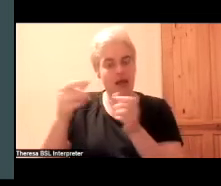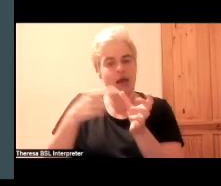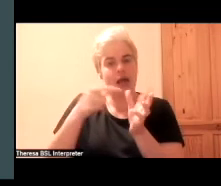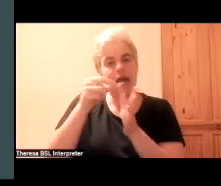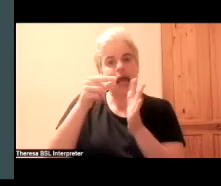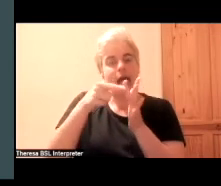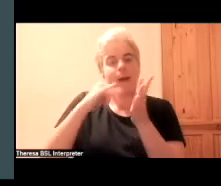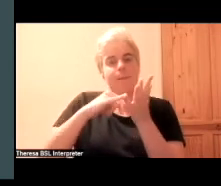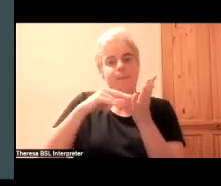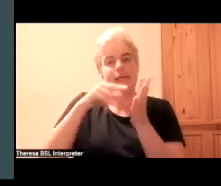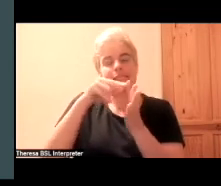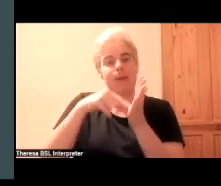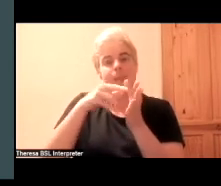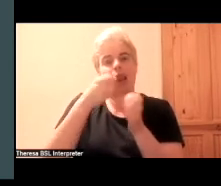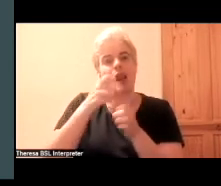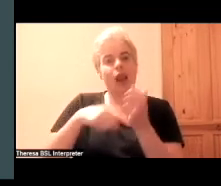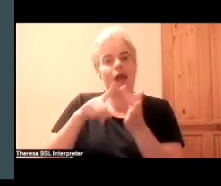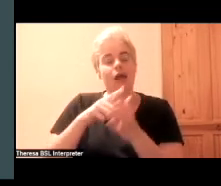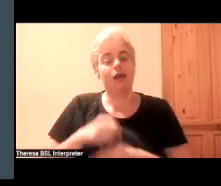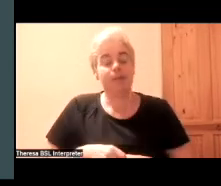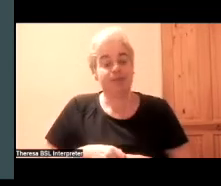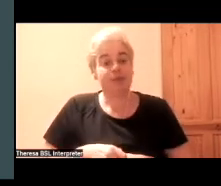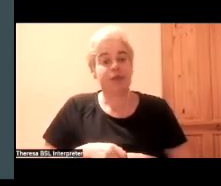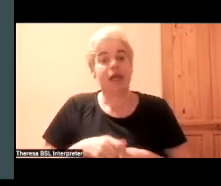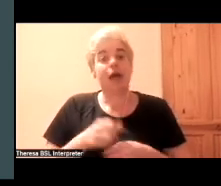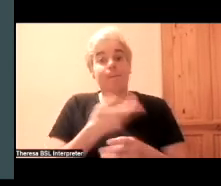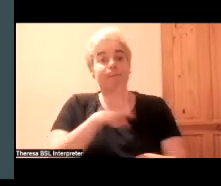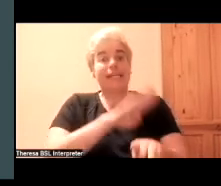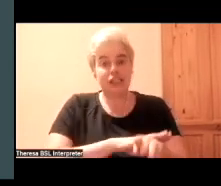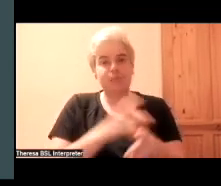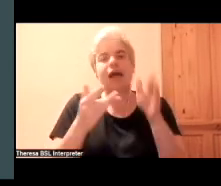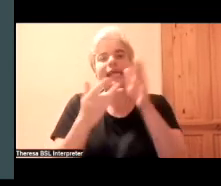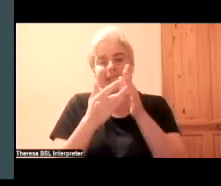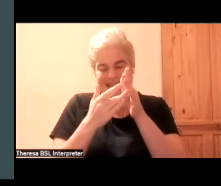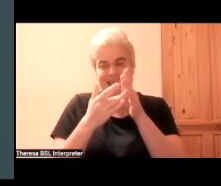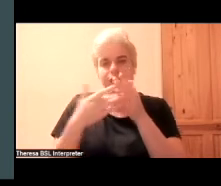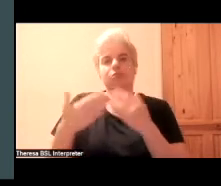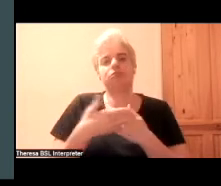appointments, diocesan bishops are still the key gatekeepers.